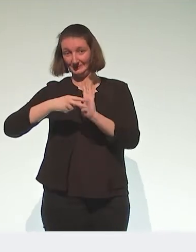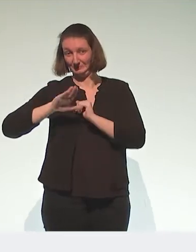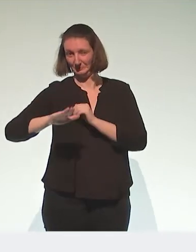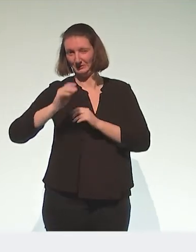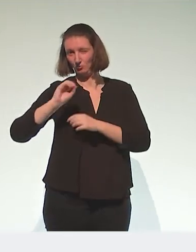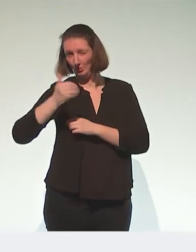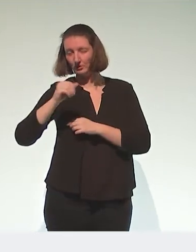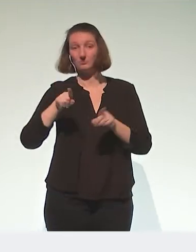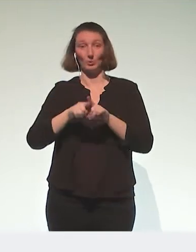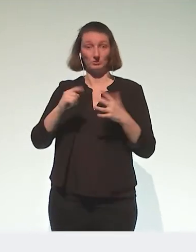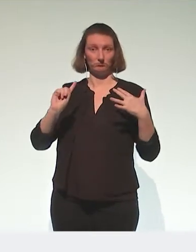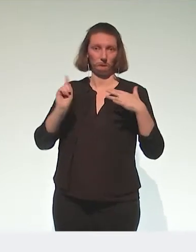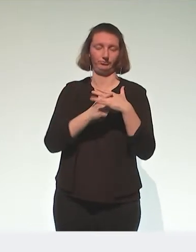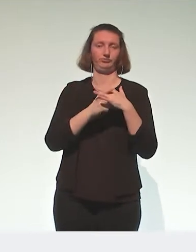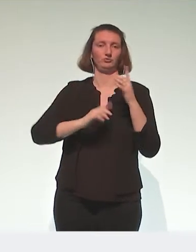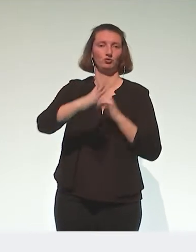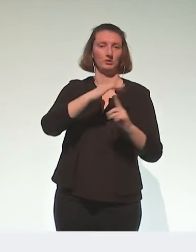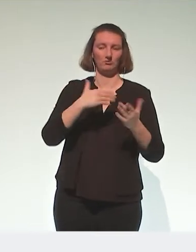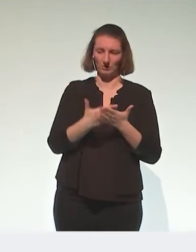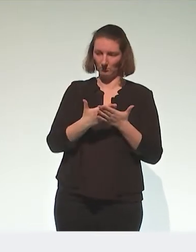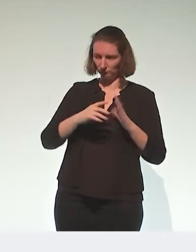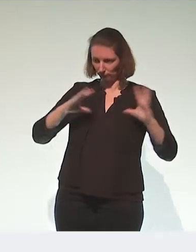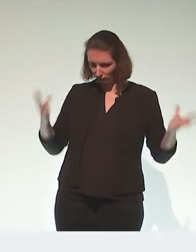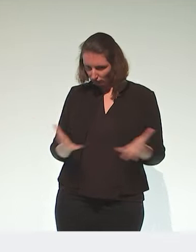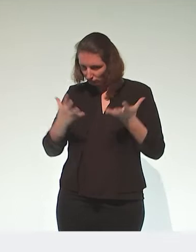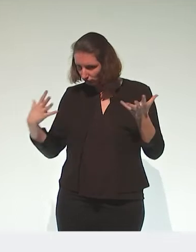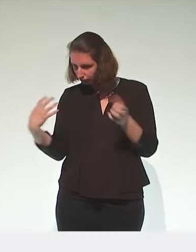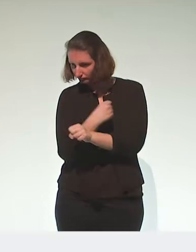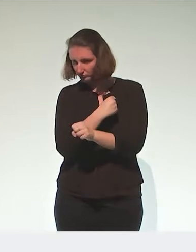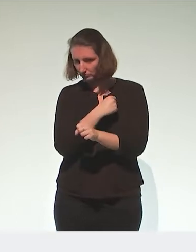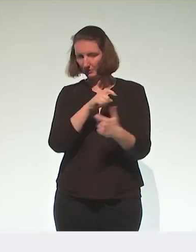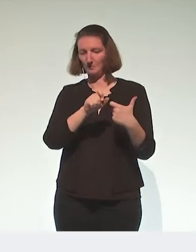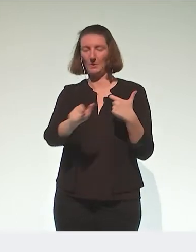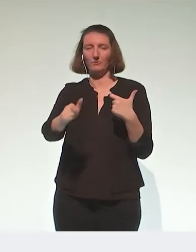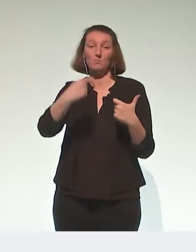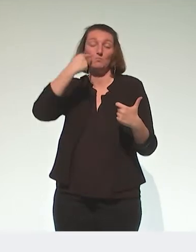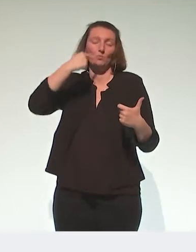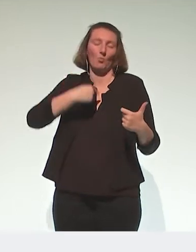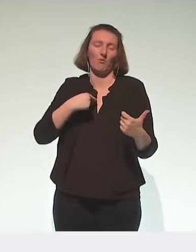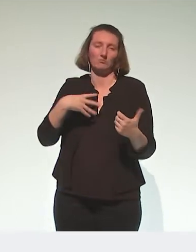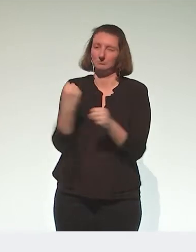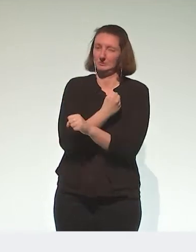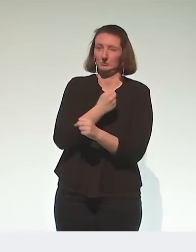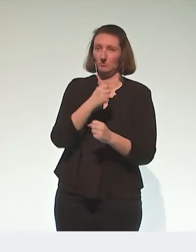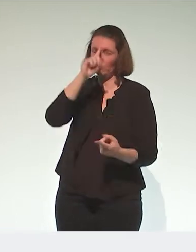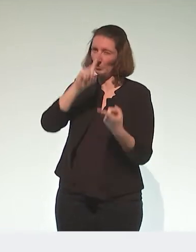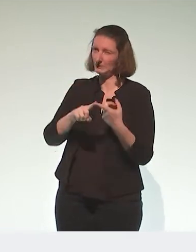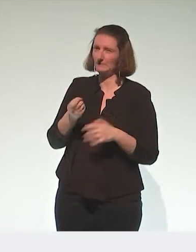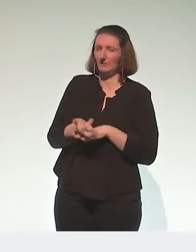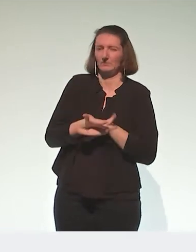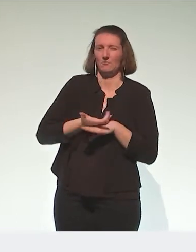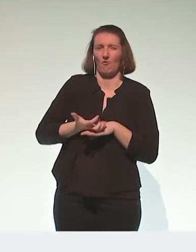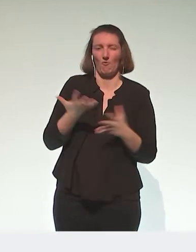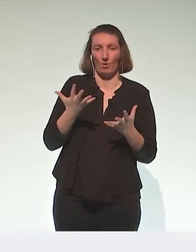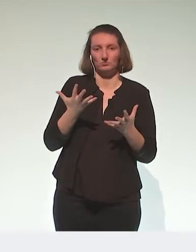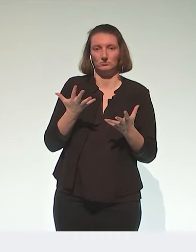particularly training in digital technologies, and also ensuring social inclusion, we will be able to achieve what seems to